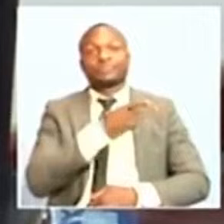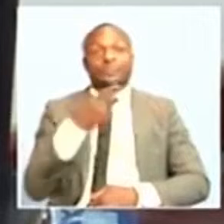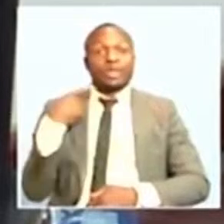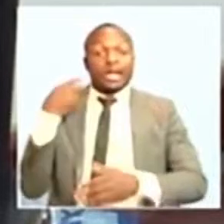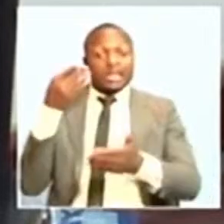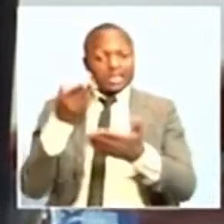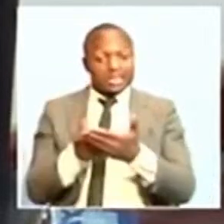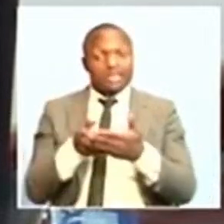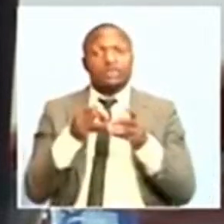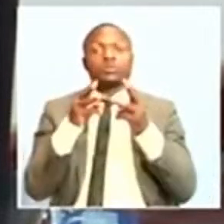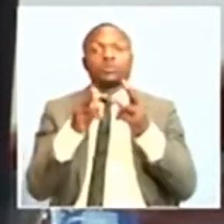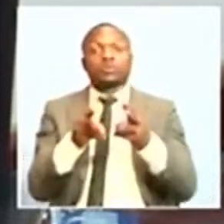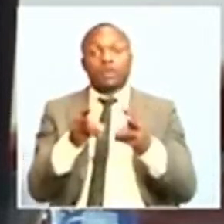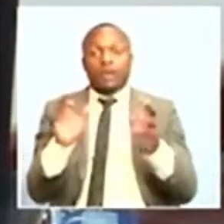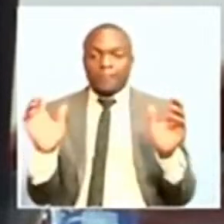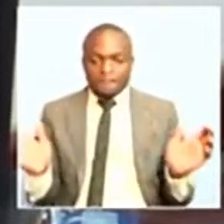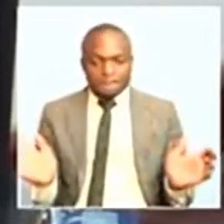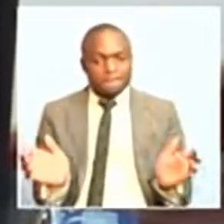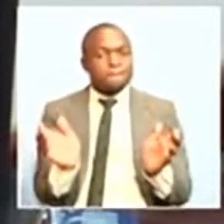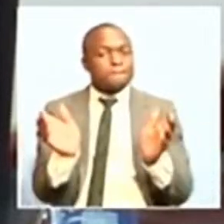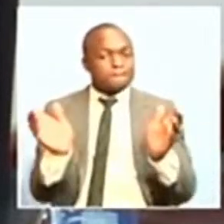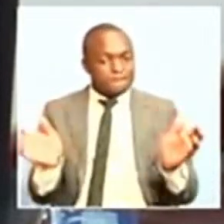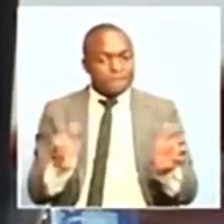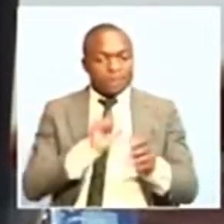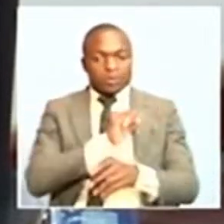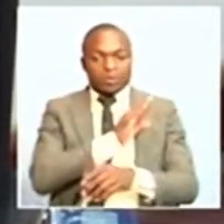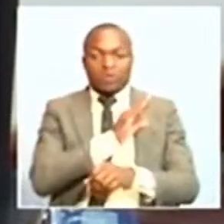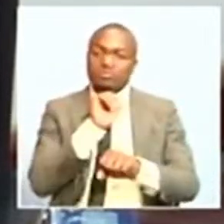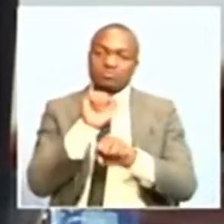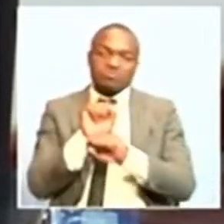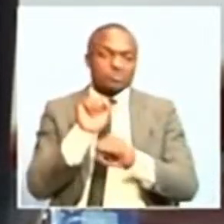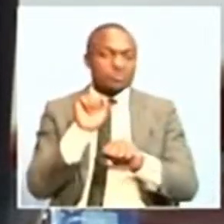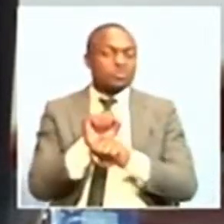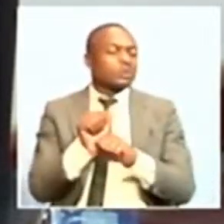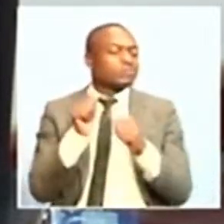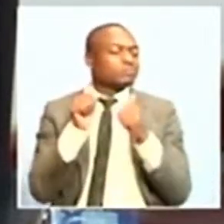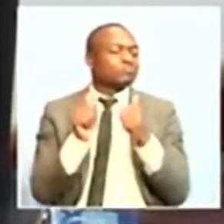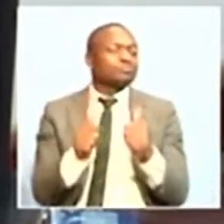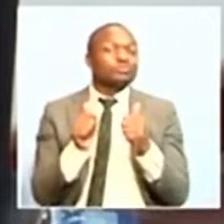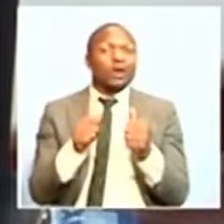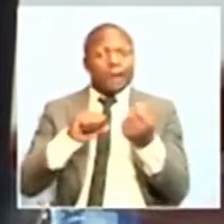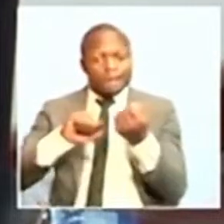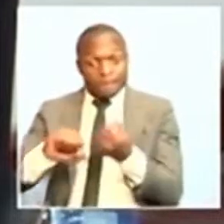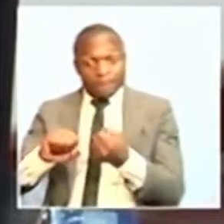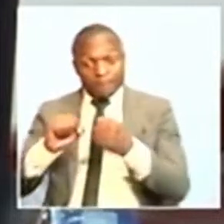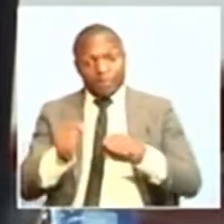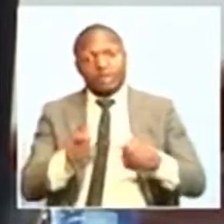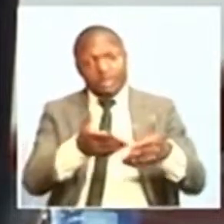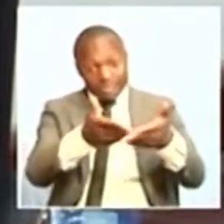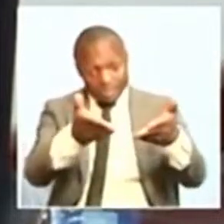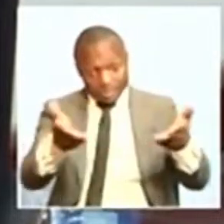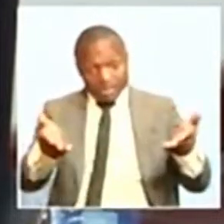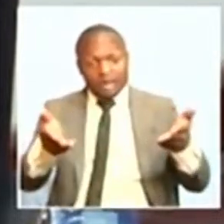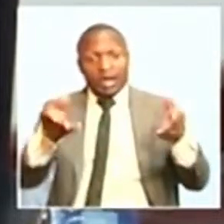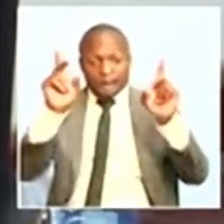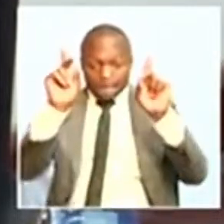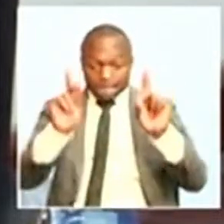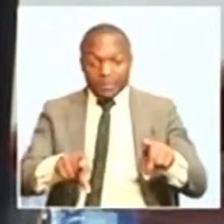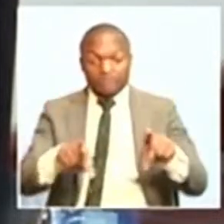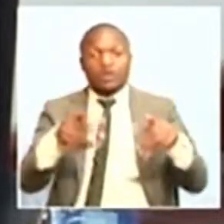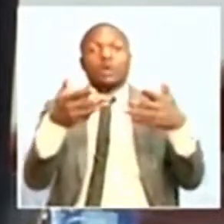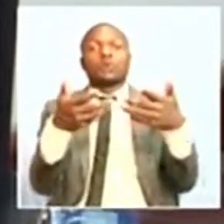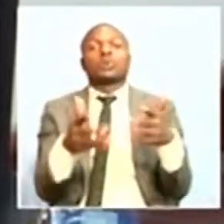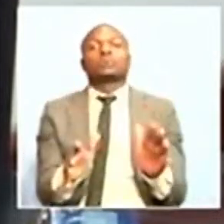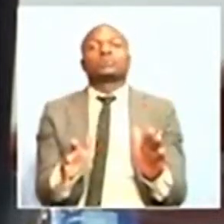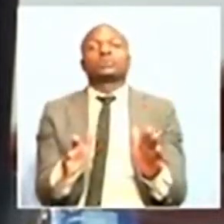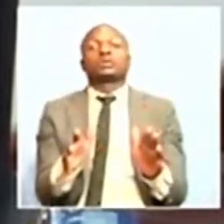this measure is likely to encourage staff to perform their duties with confidence and protect them from personal liability